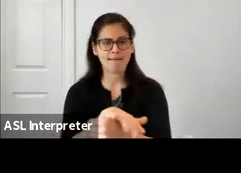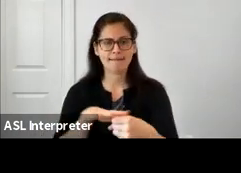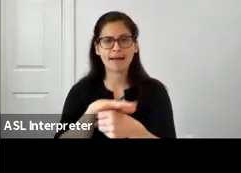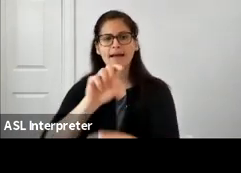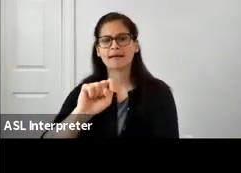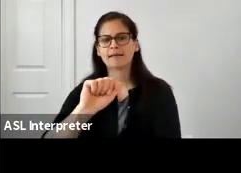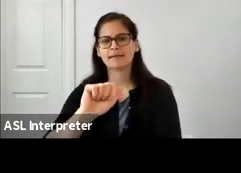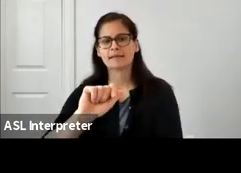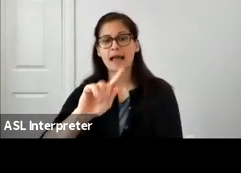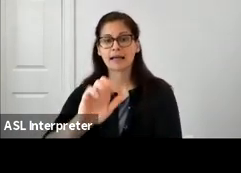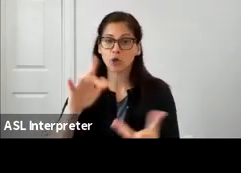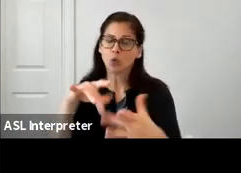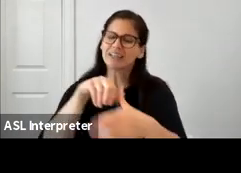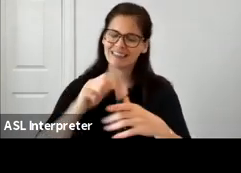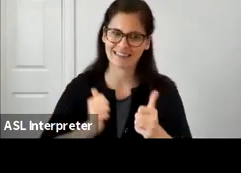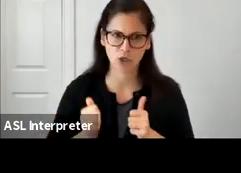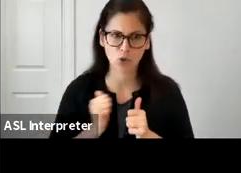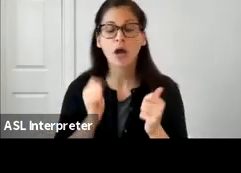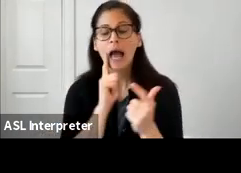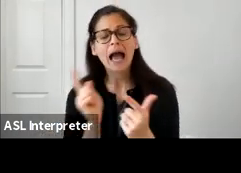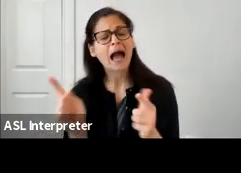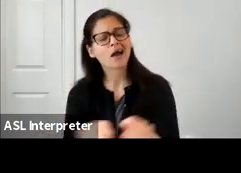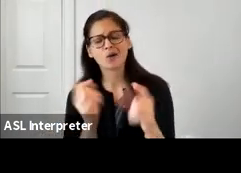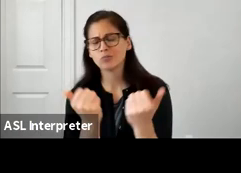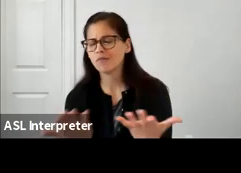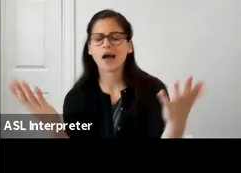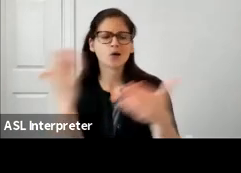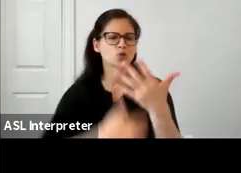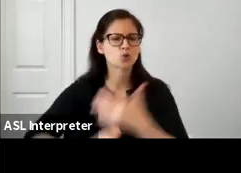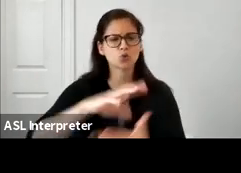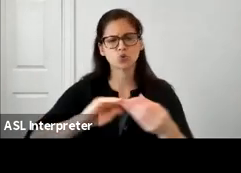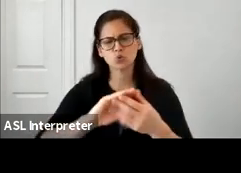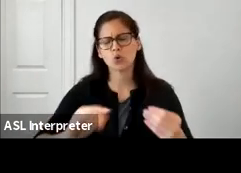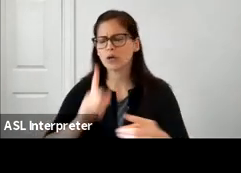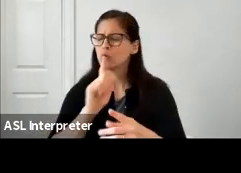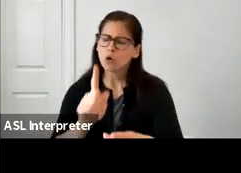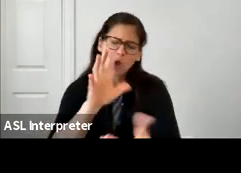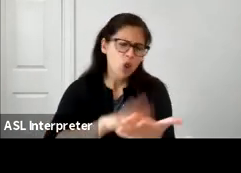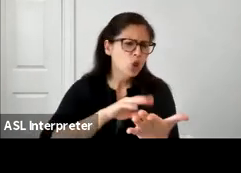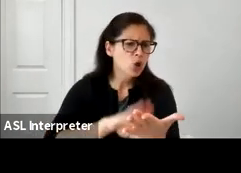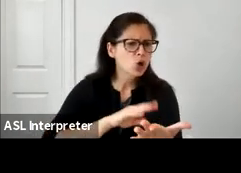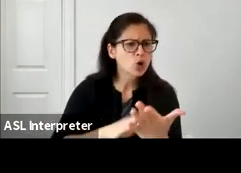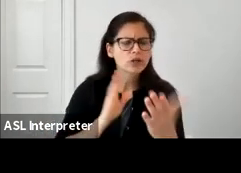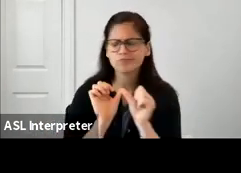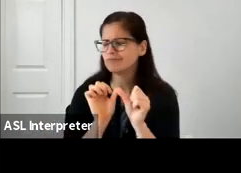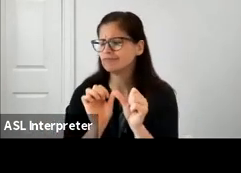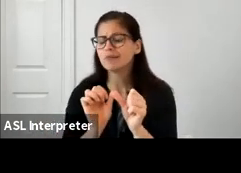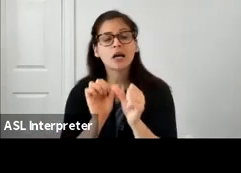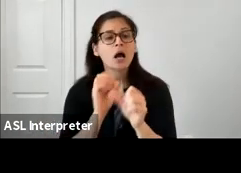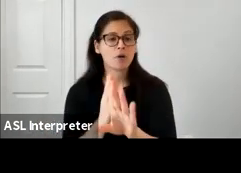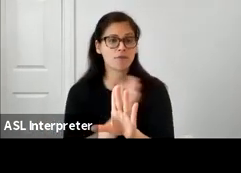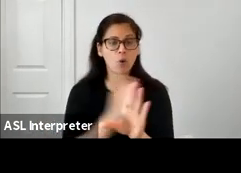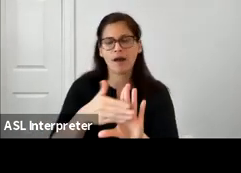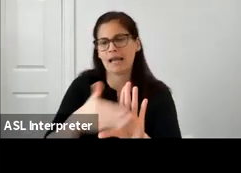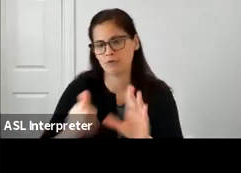study guides and social stories to extend the learning before the curtain opens and after it closes.